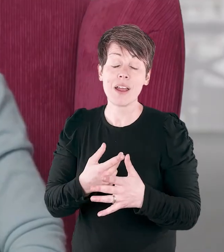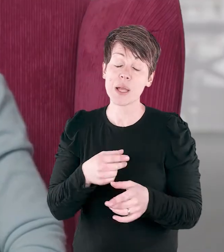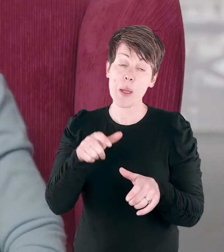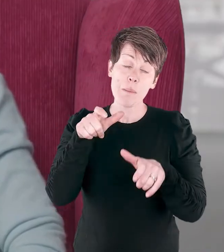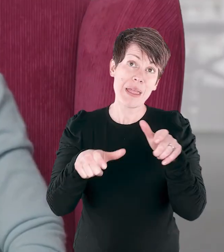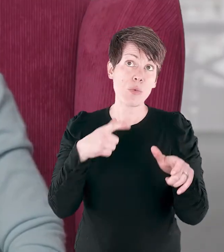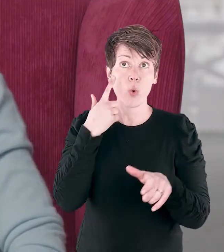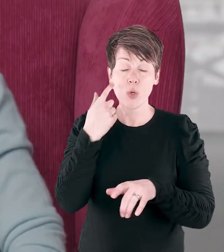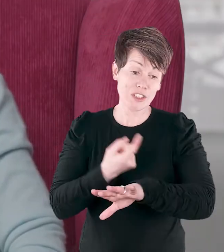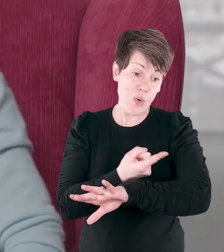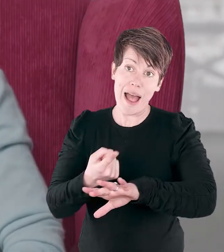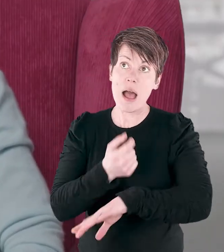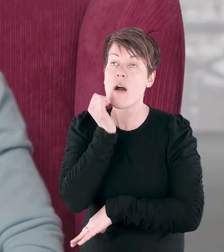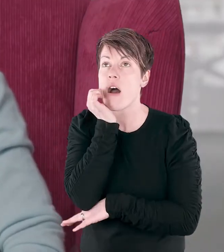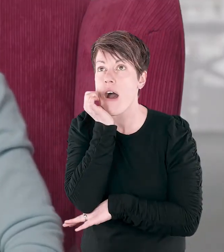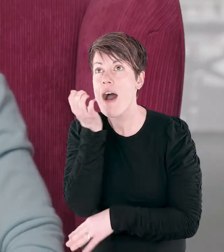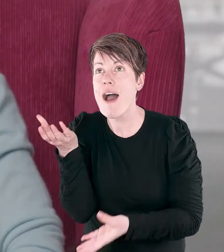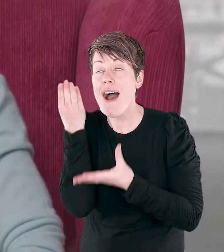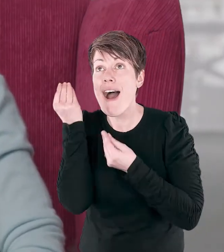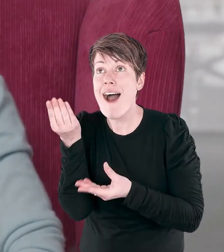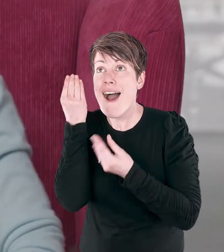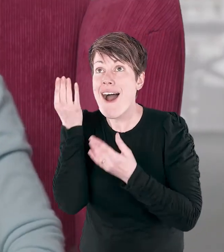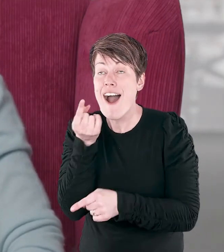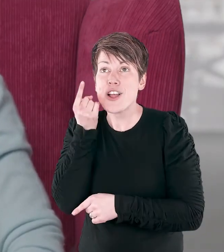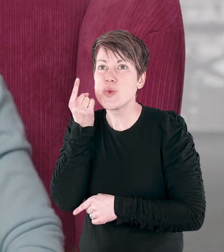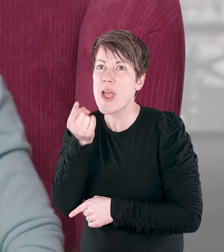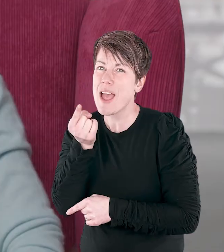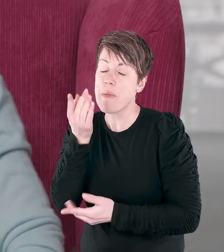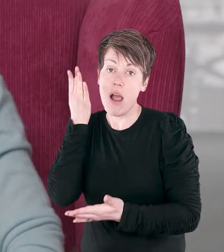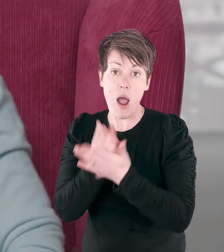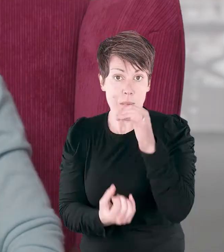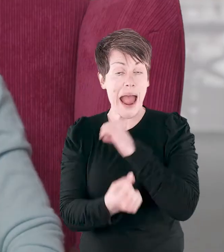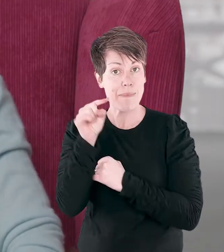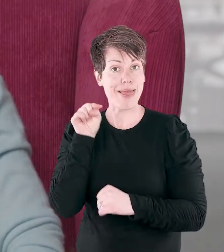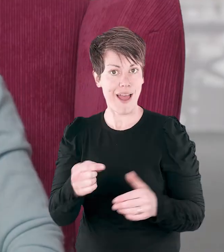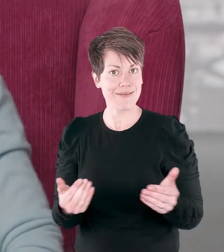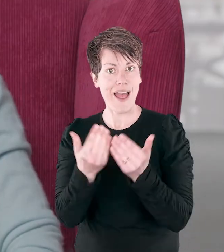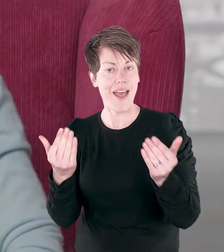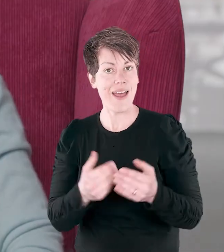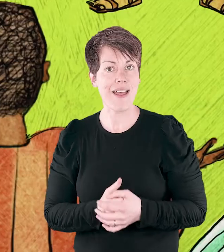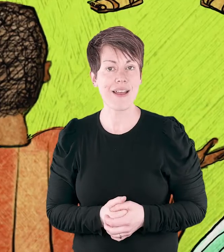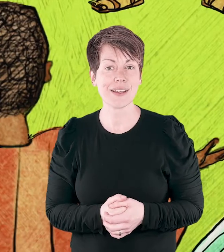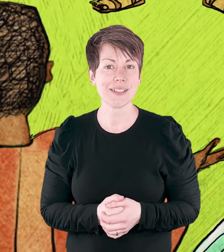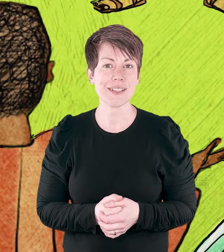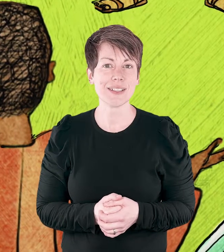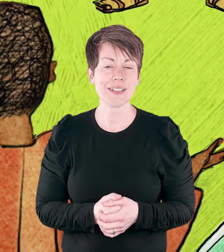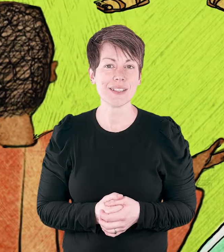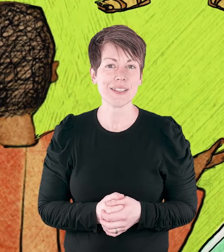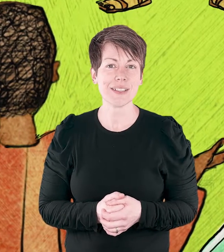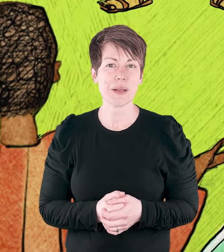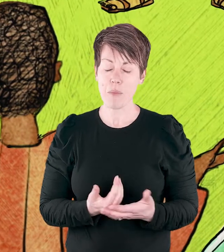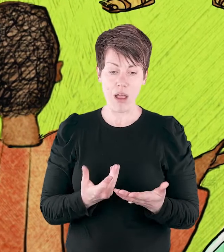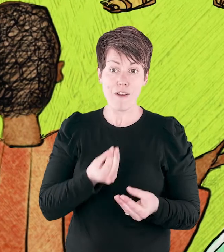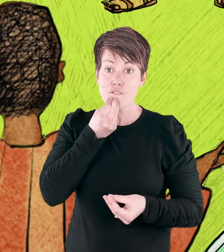listen to Jesus for hours, and on this particular day, that's just what they did. But they